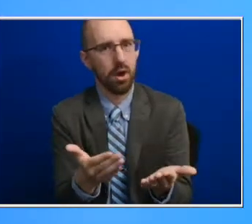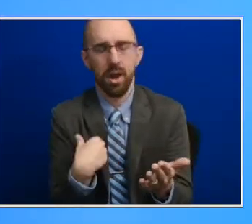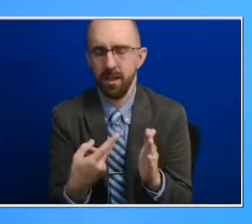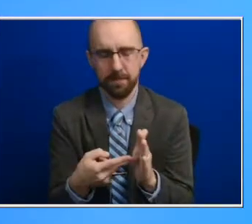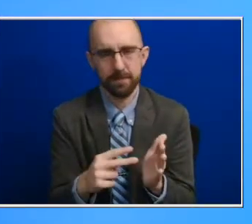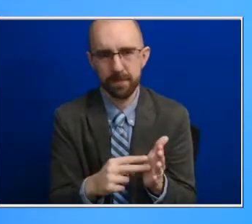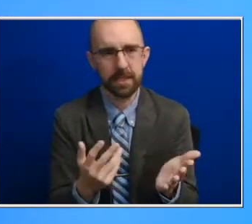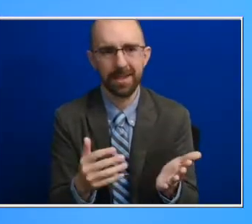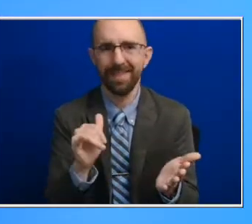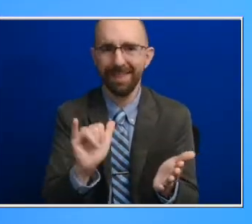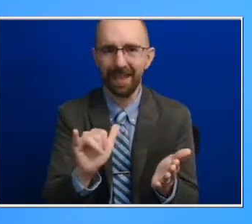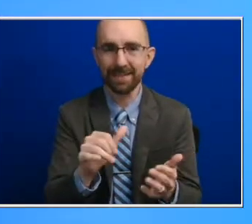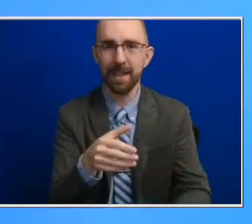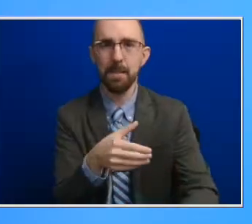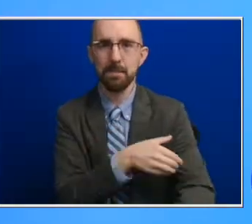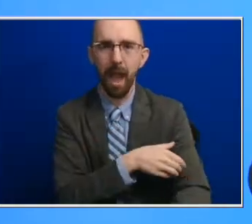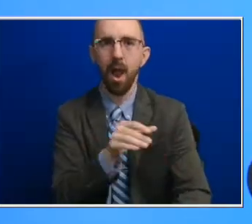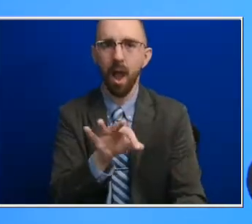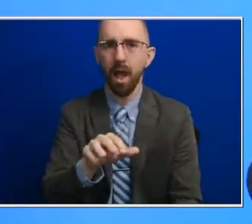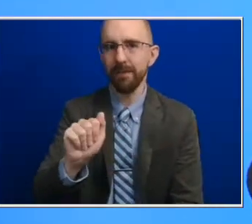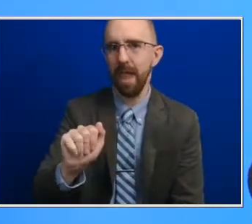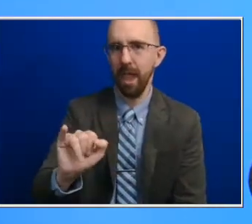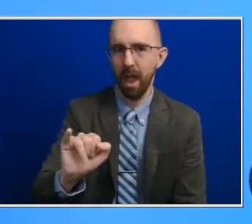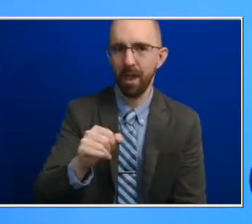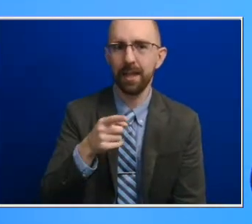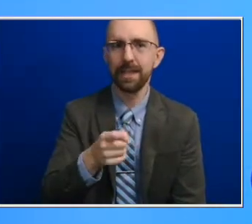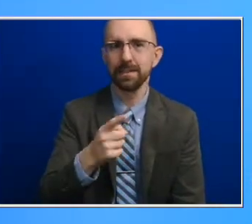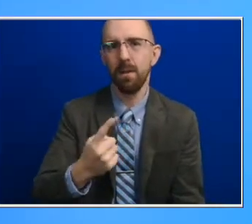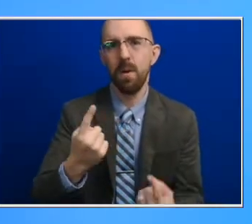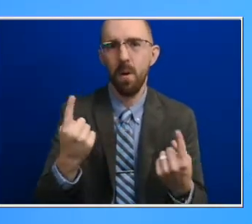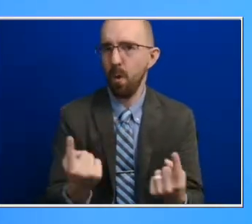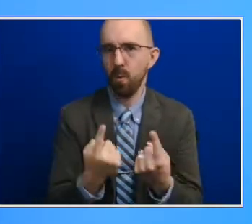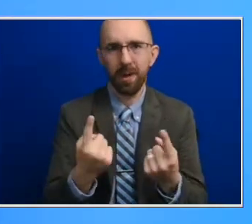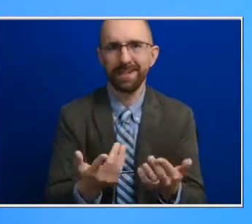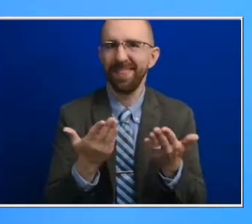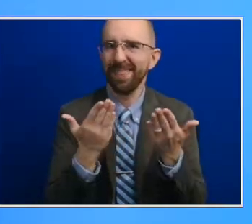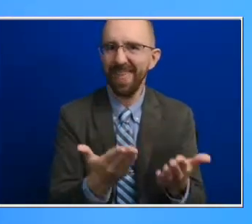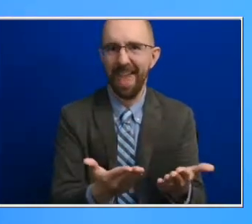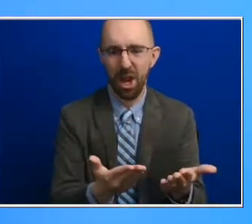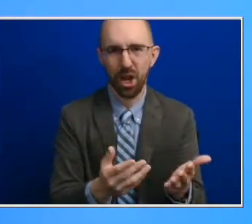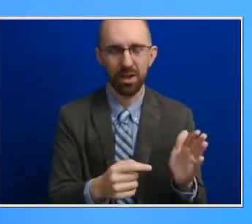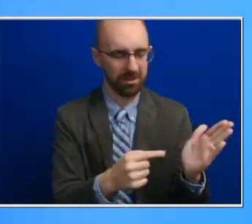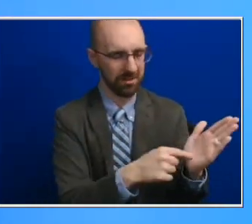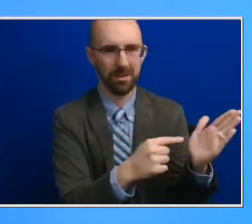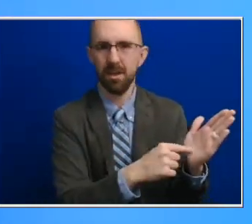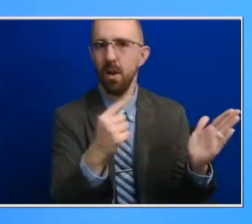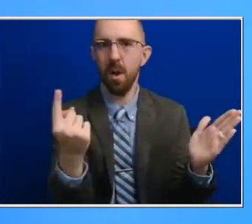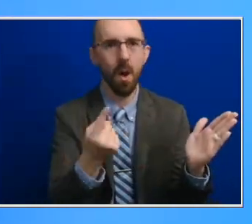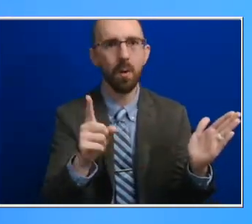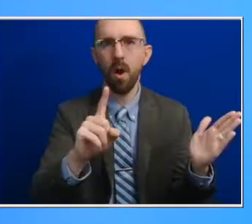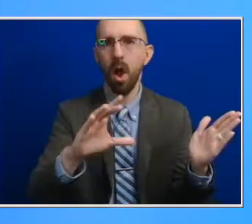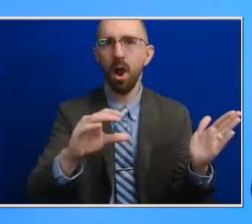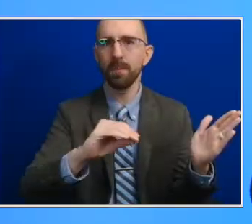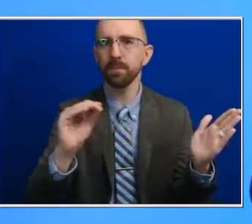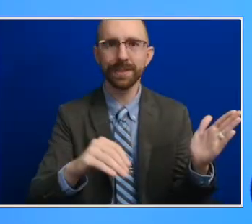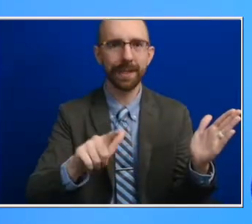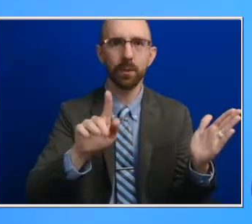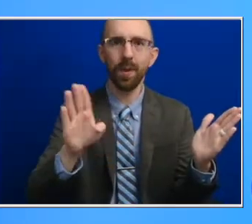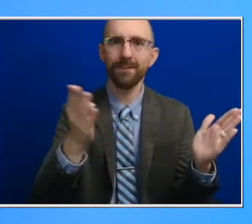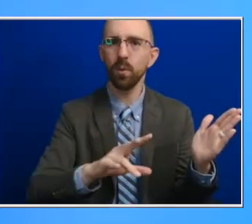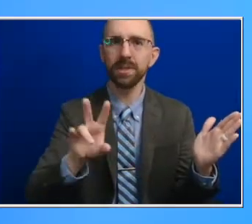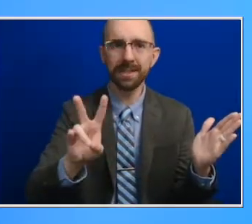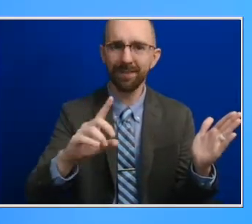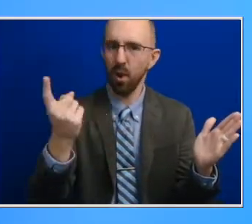the power of AI. It is always there. It is always available. It's always generally going to be